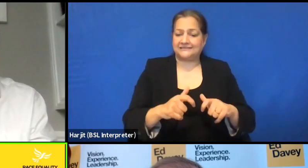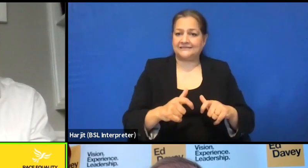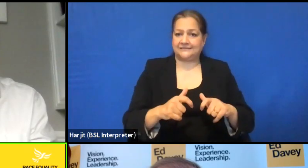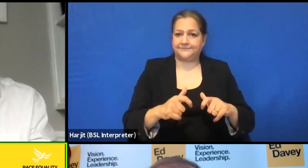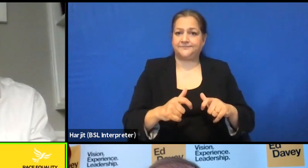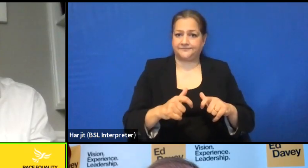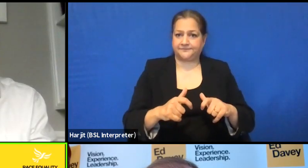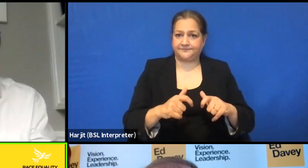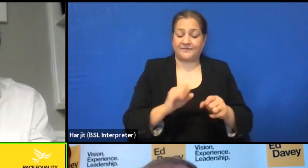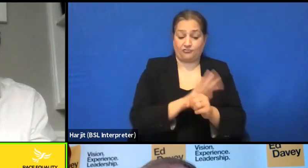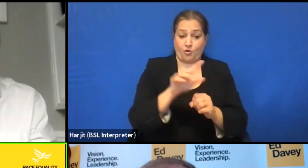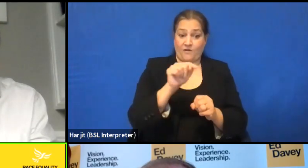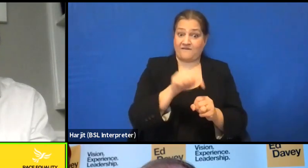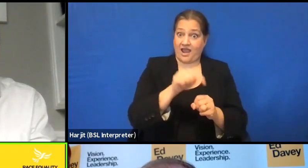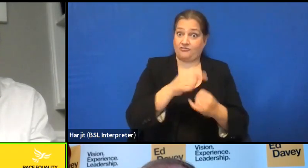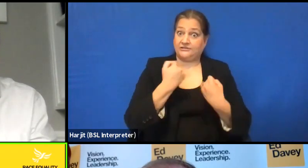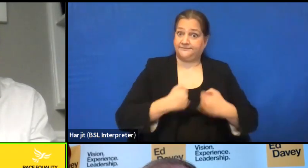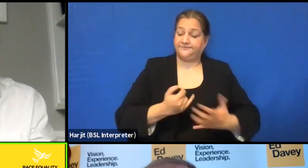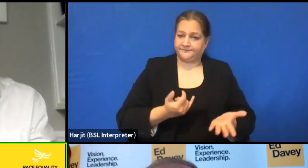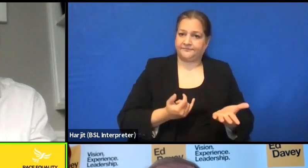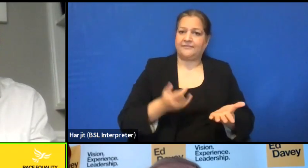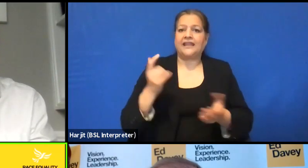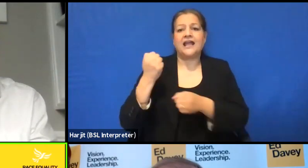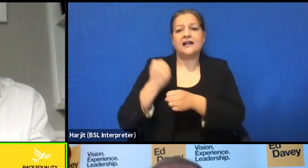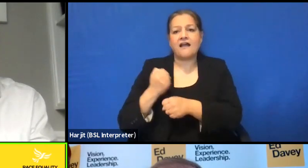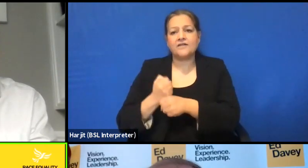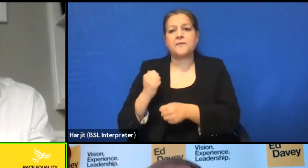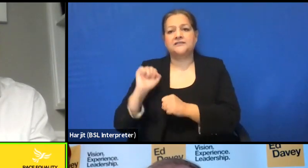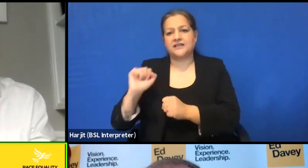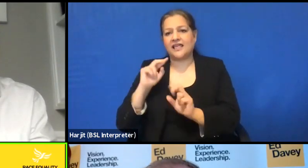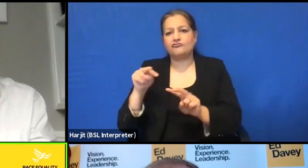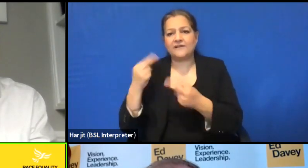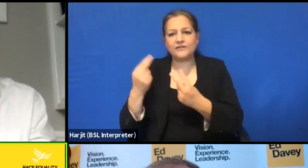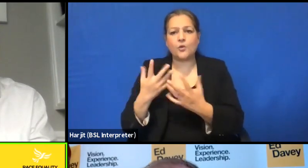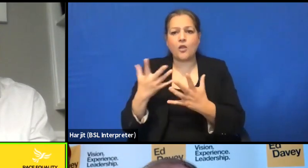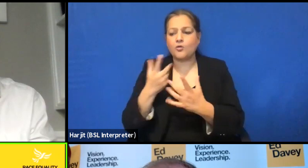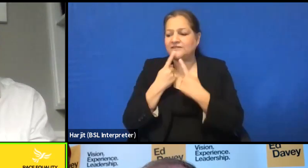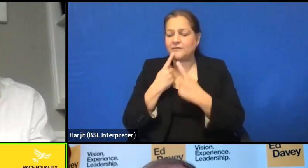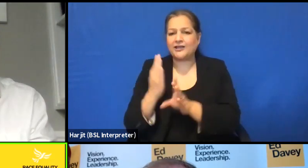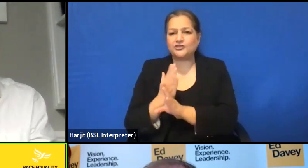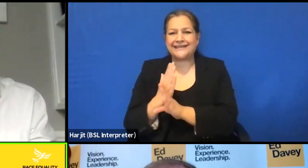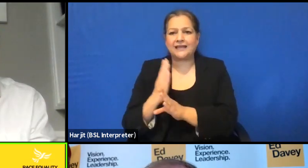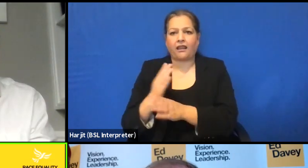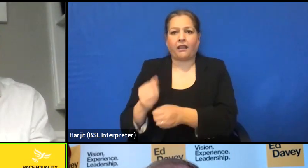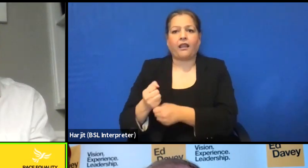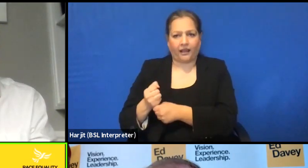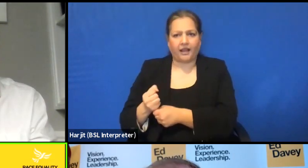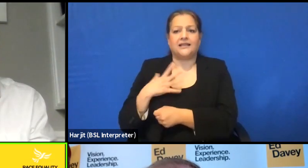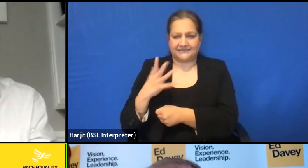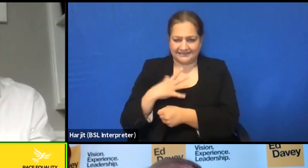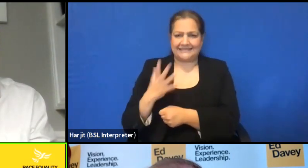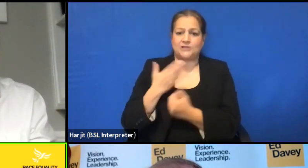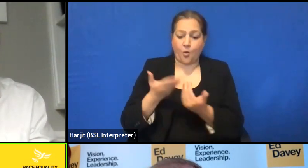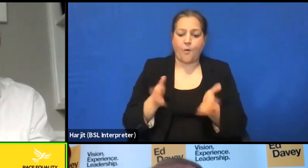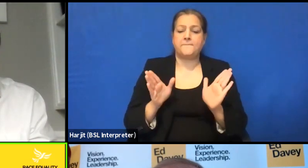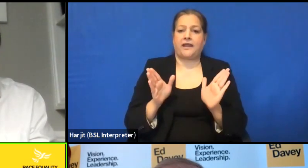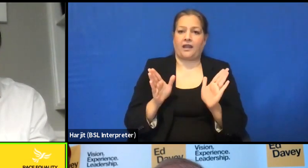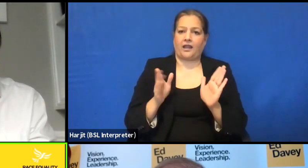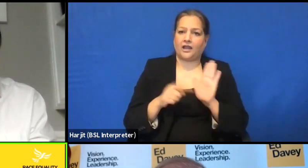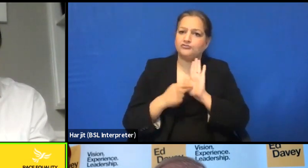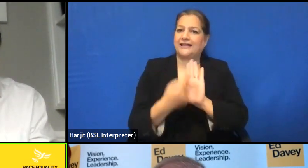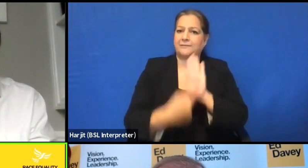get to the bottom of this. The government, in its own review, kept much of it hidden. We need an open and transparent review. And in the inquiry